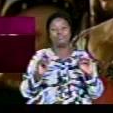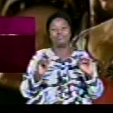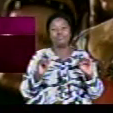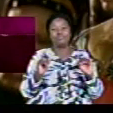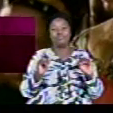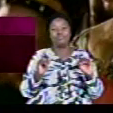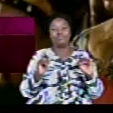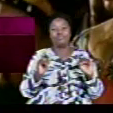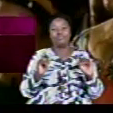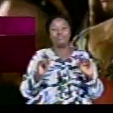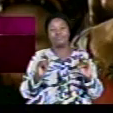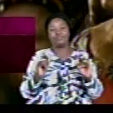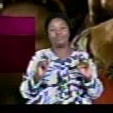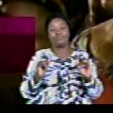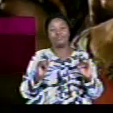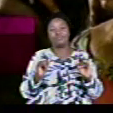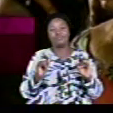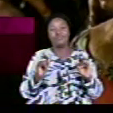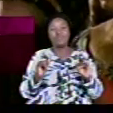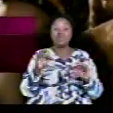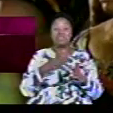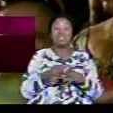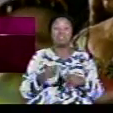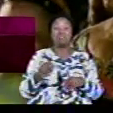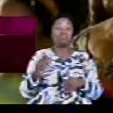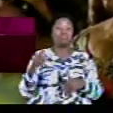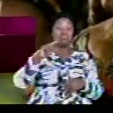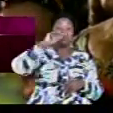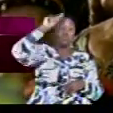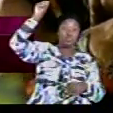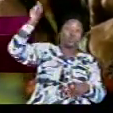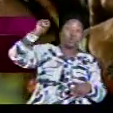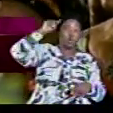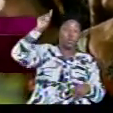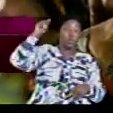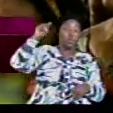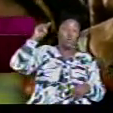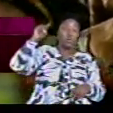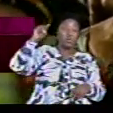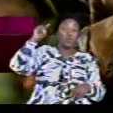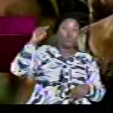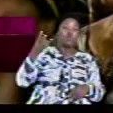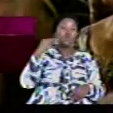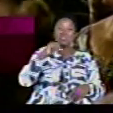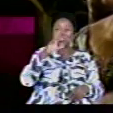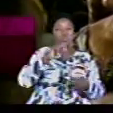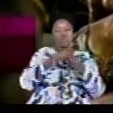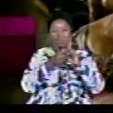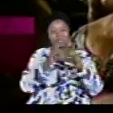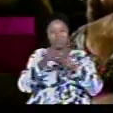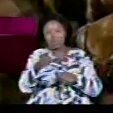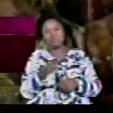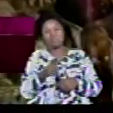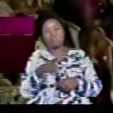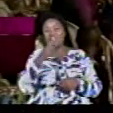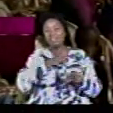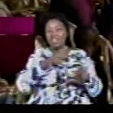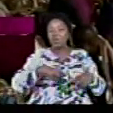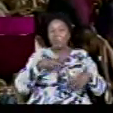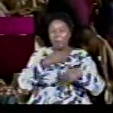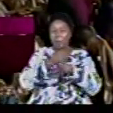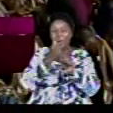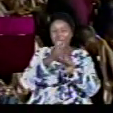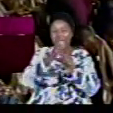no problem to you. The Lord made everything good. And